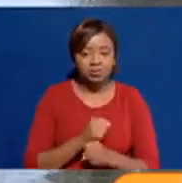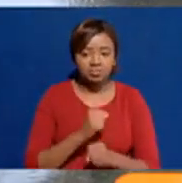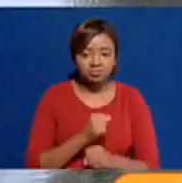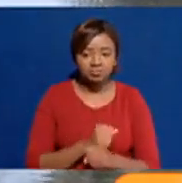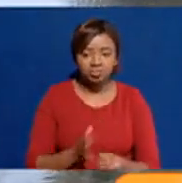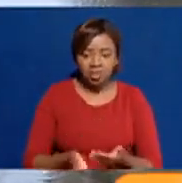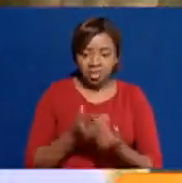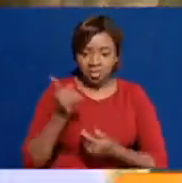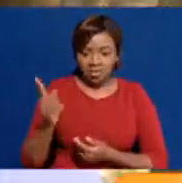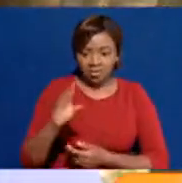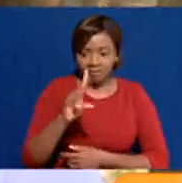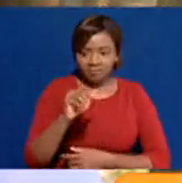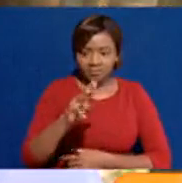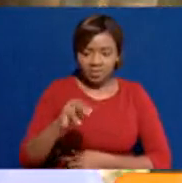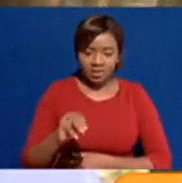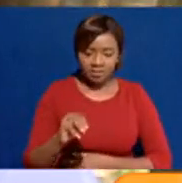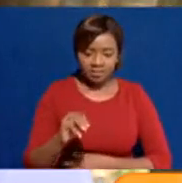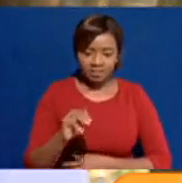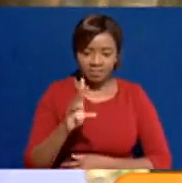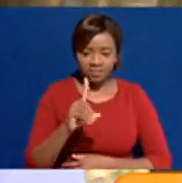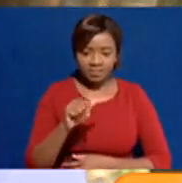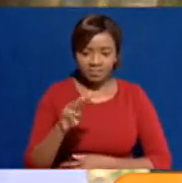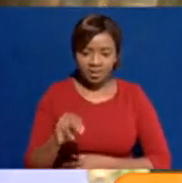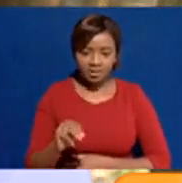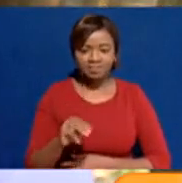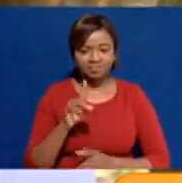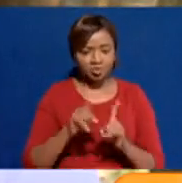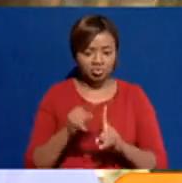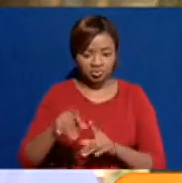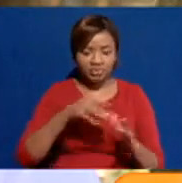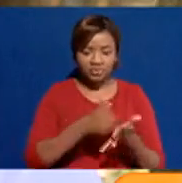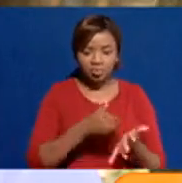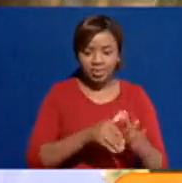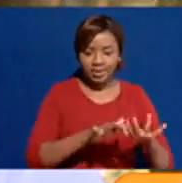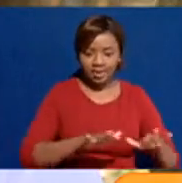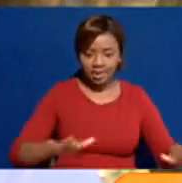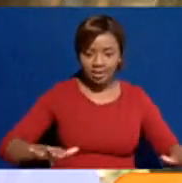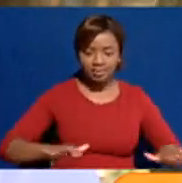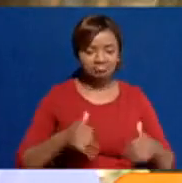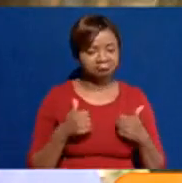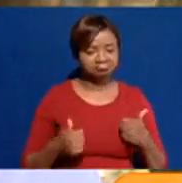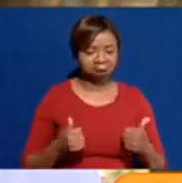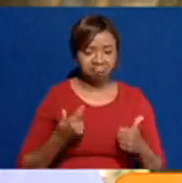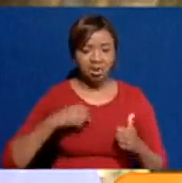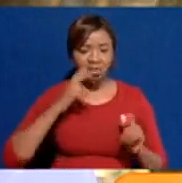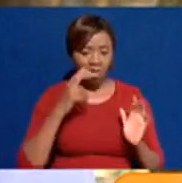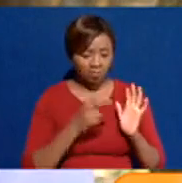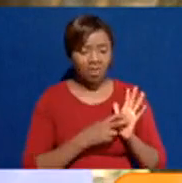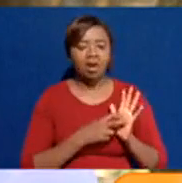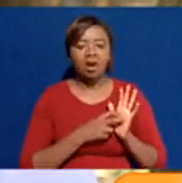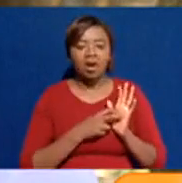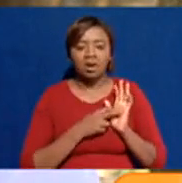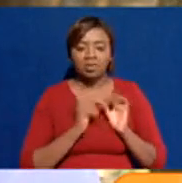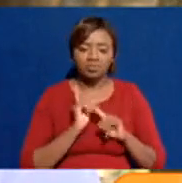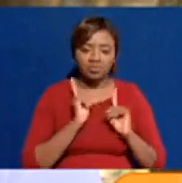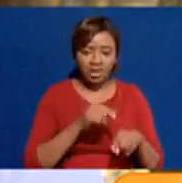EnkongúEnkare water spring. So recognizing the importance of this spring or wetland, we came in to protect the area